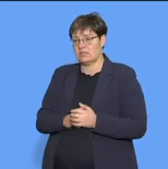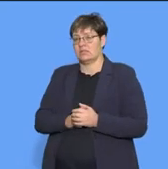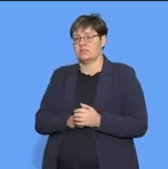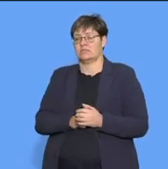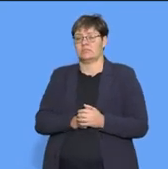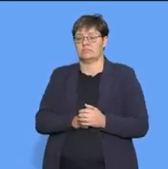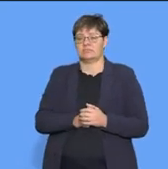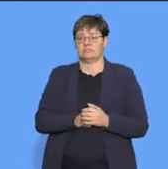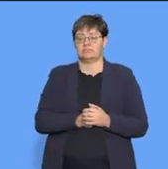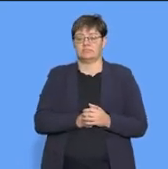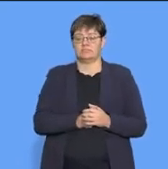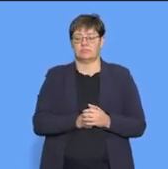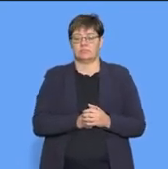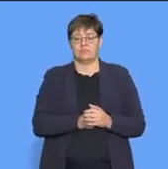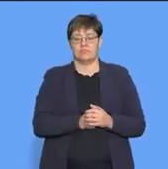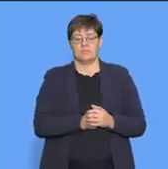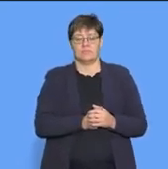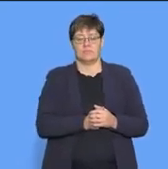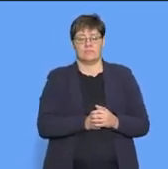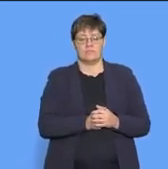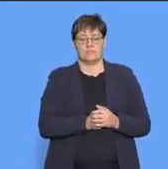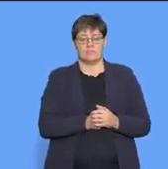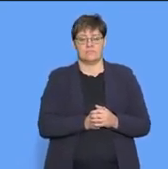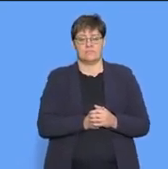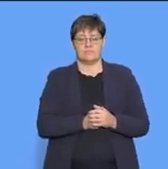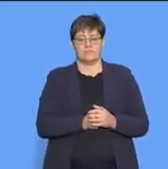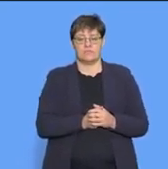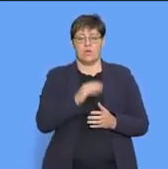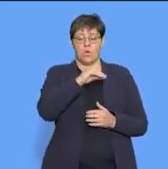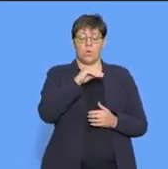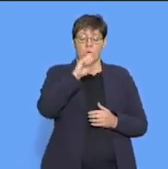to AD over 10.